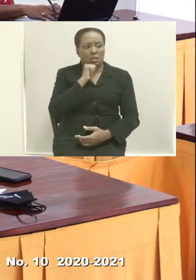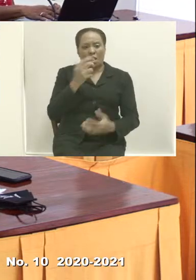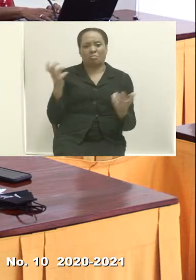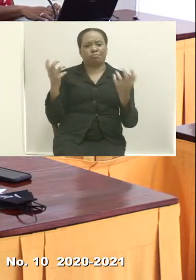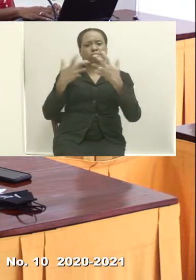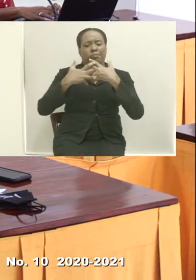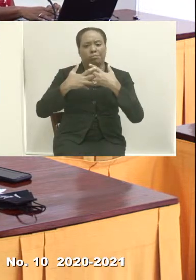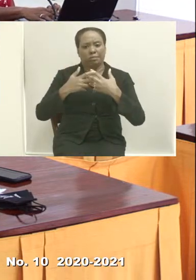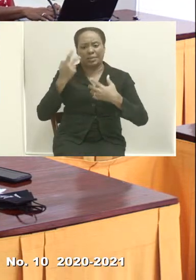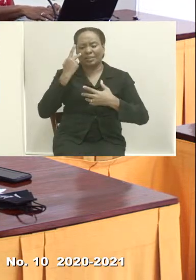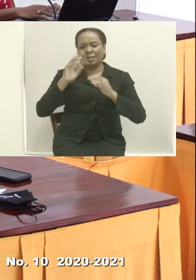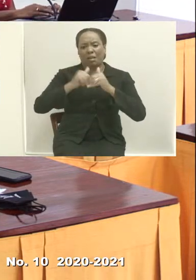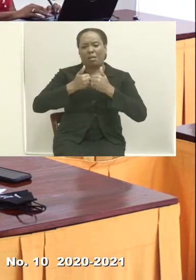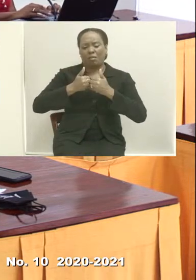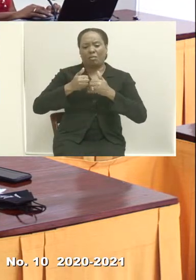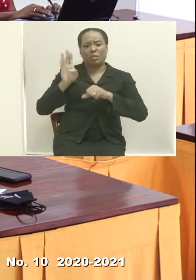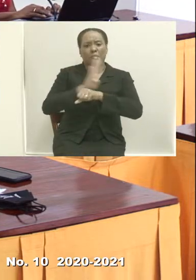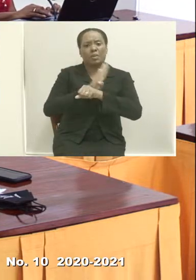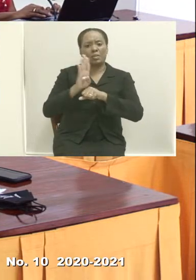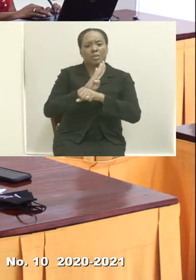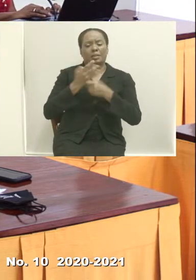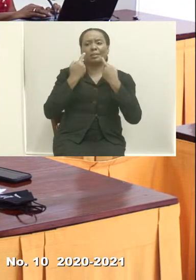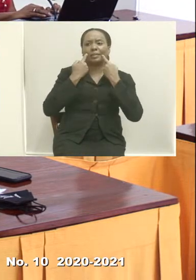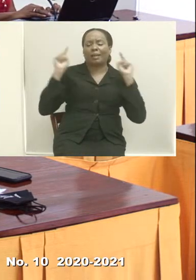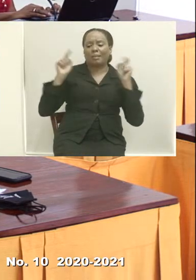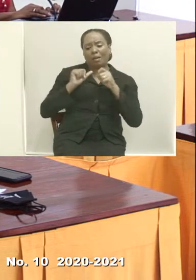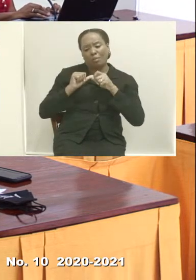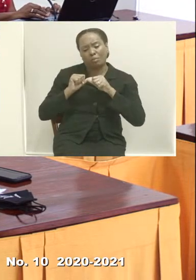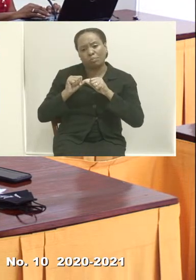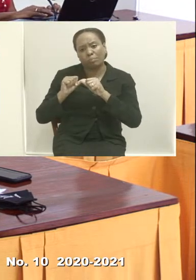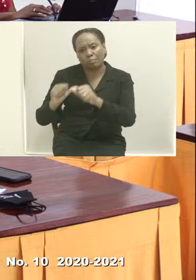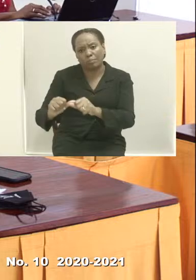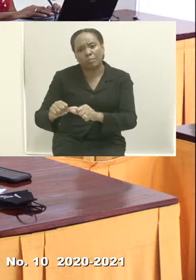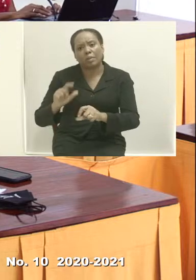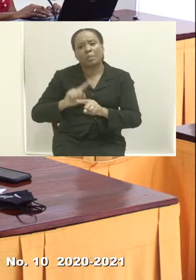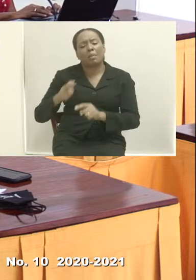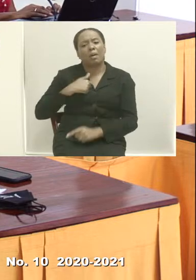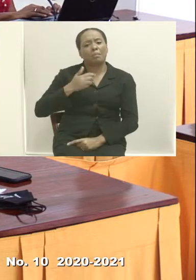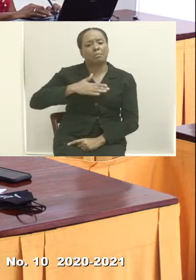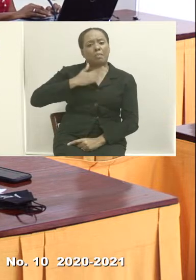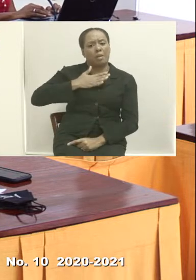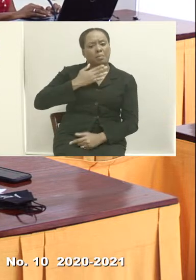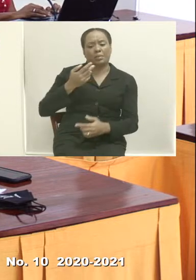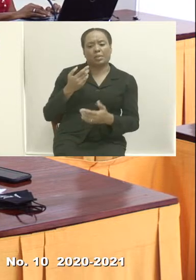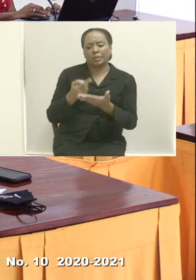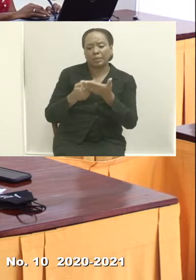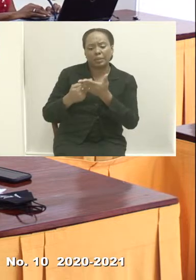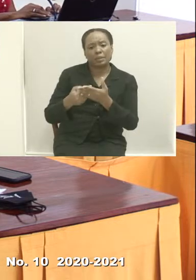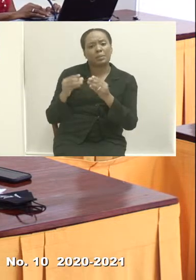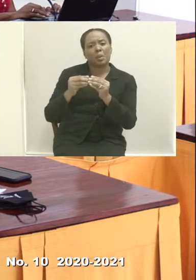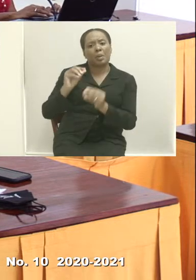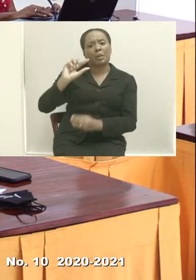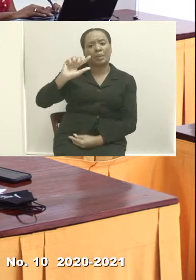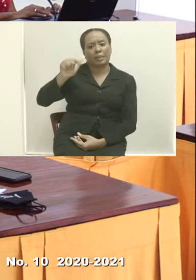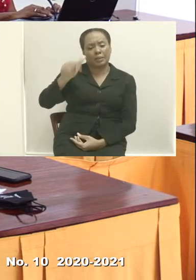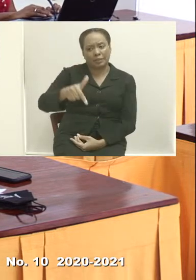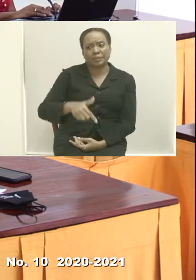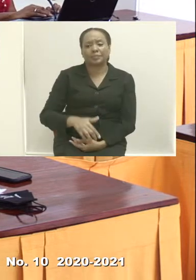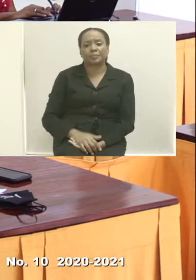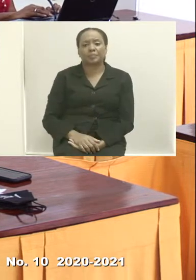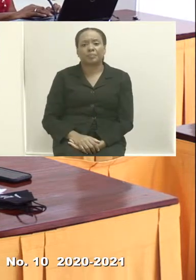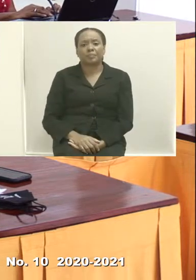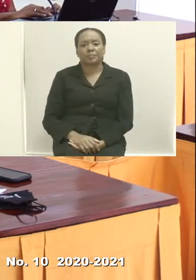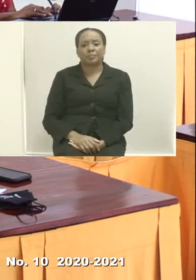that is a matter about which I'd be happy to engage further during the course of these discussions. Beyond that, ma'am, there's the need to rebuild